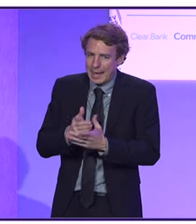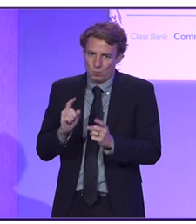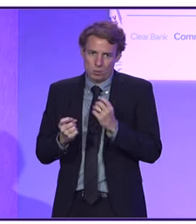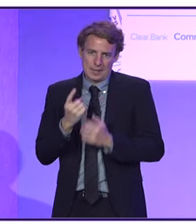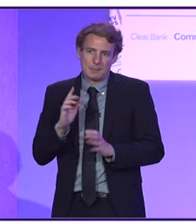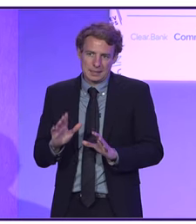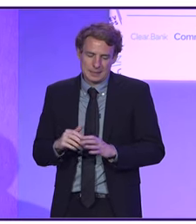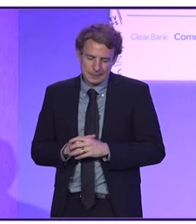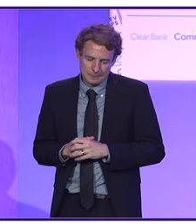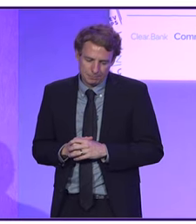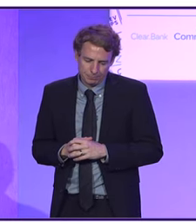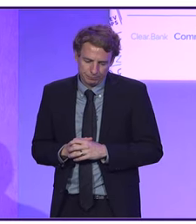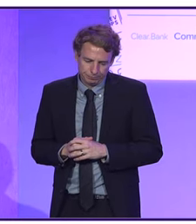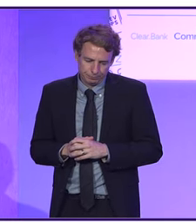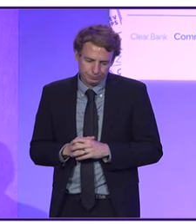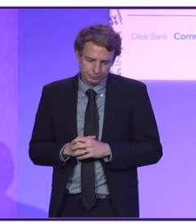The next thing is